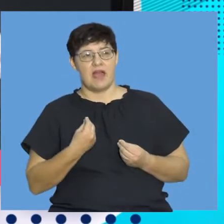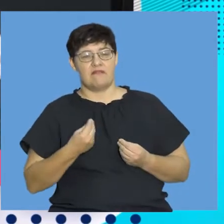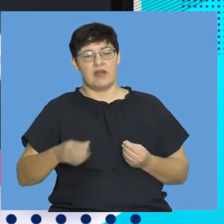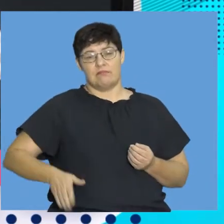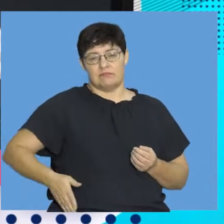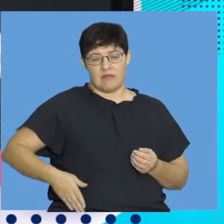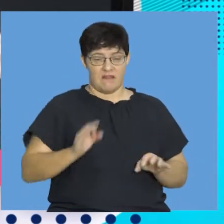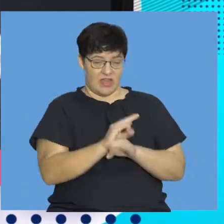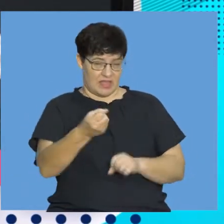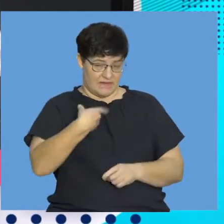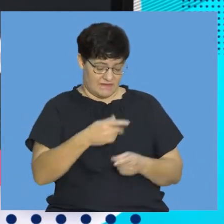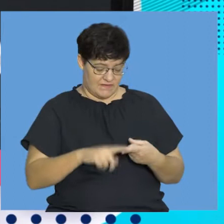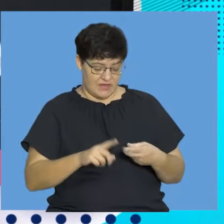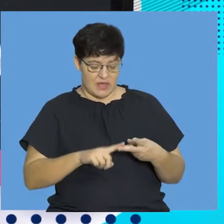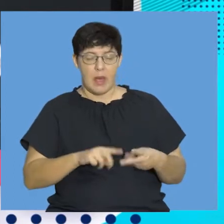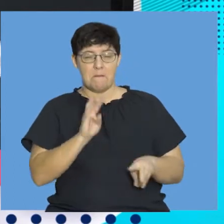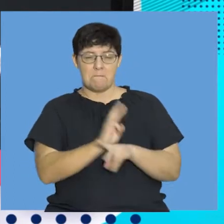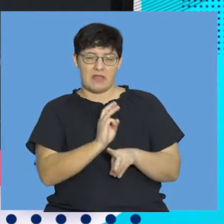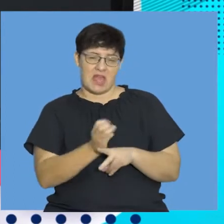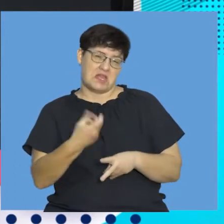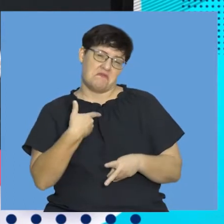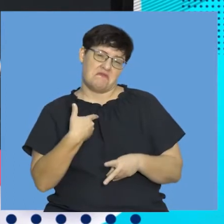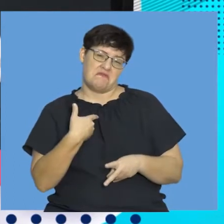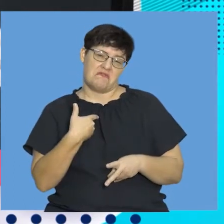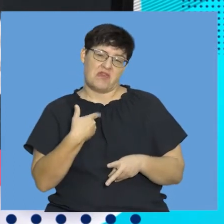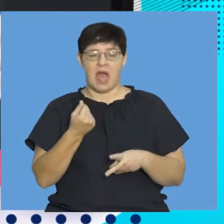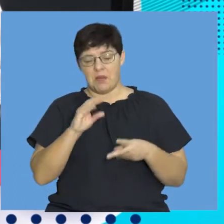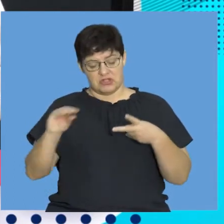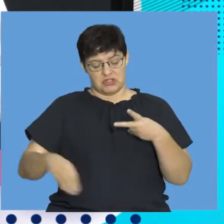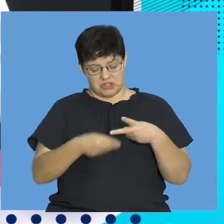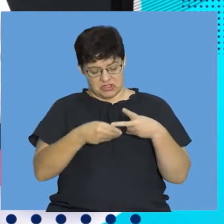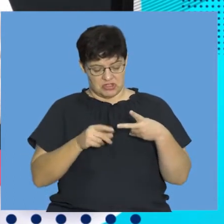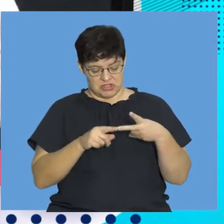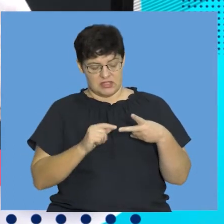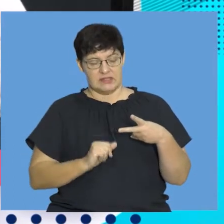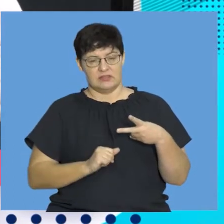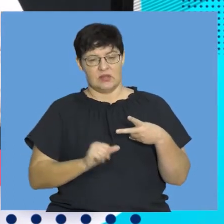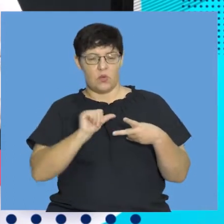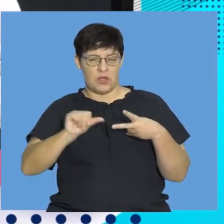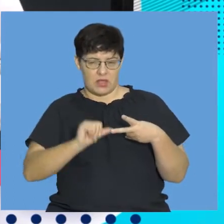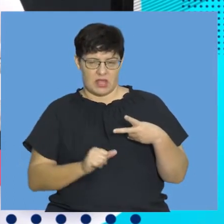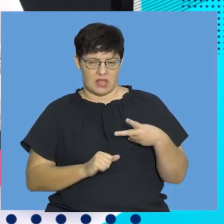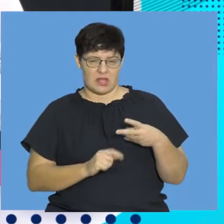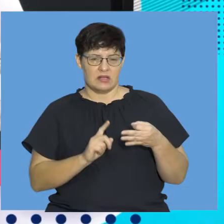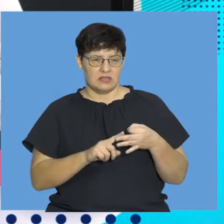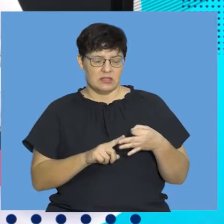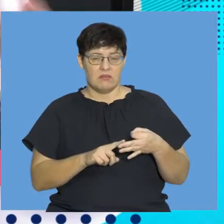my dad. My mom gives me a certain amount every week, and I have a